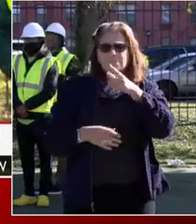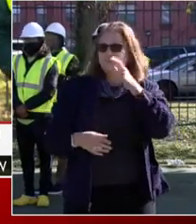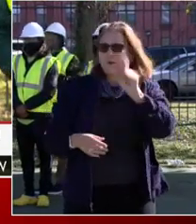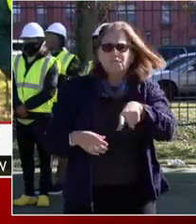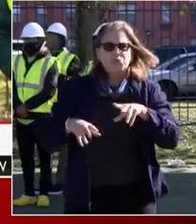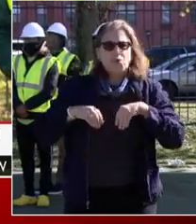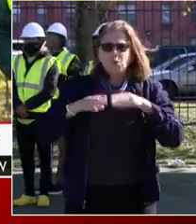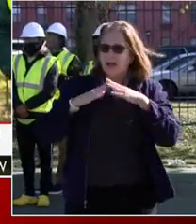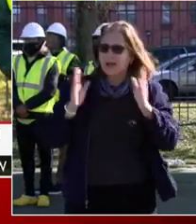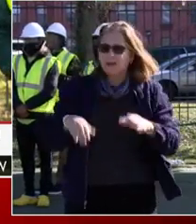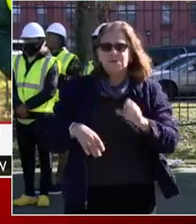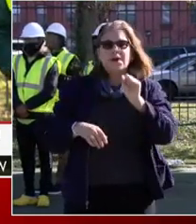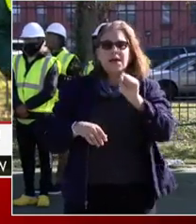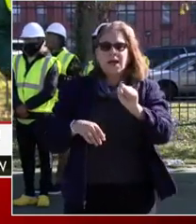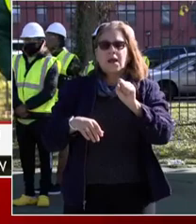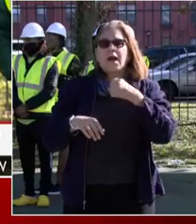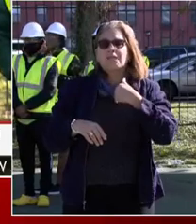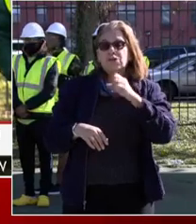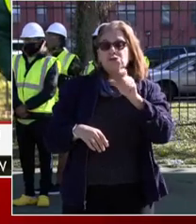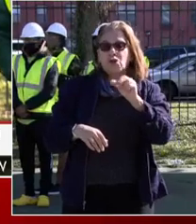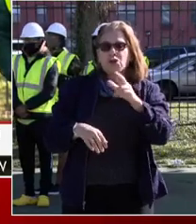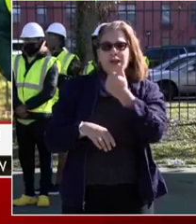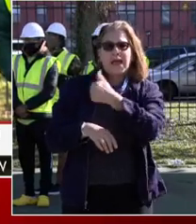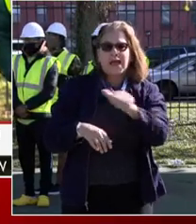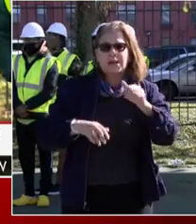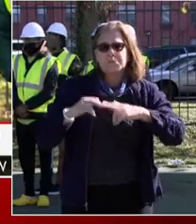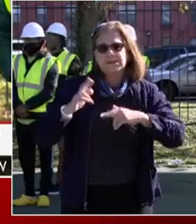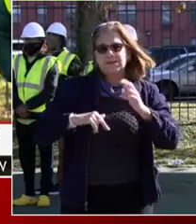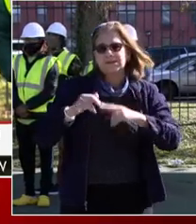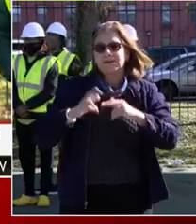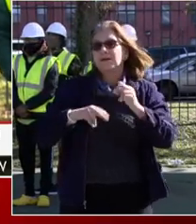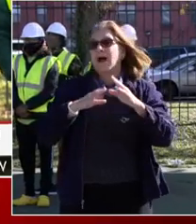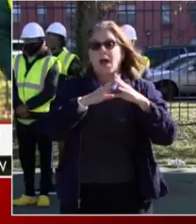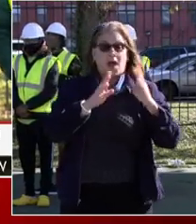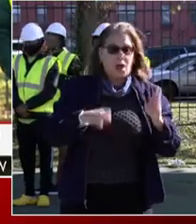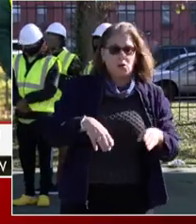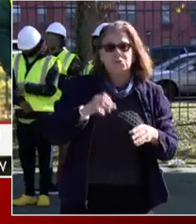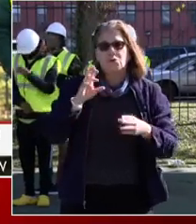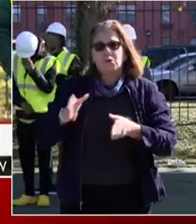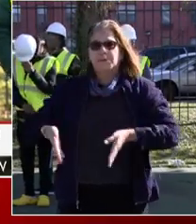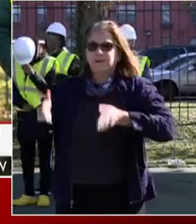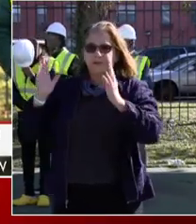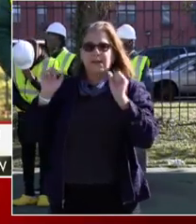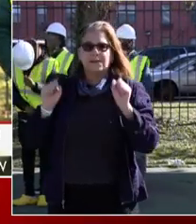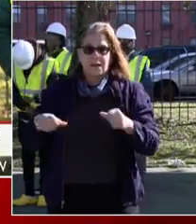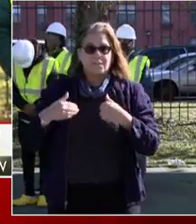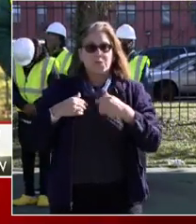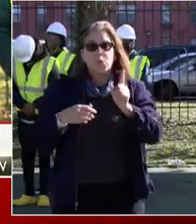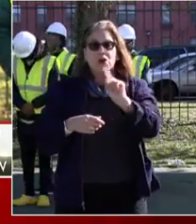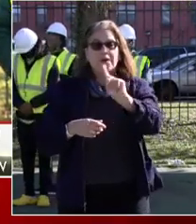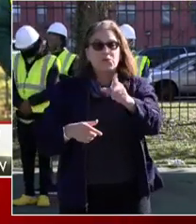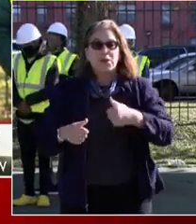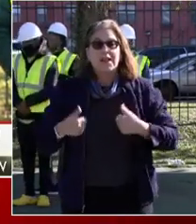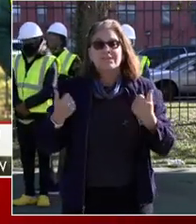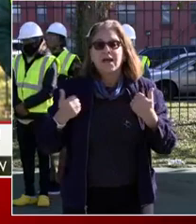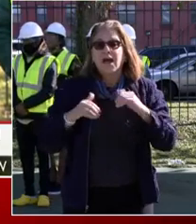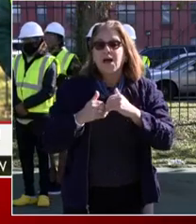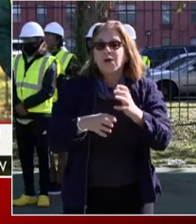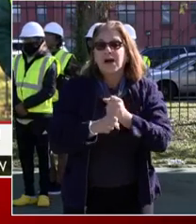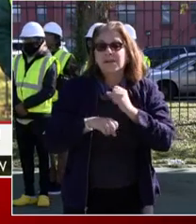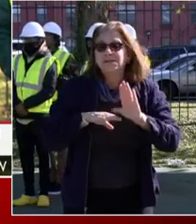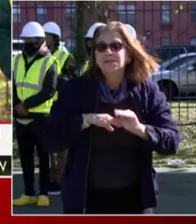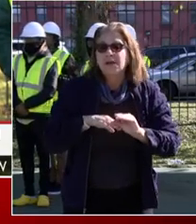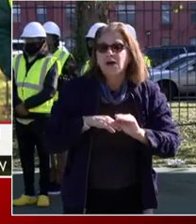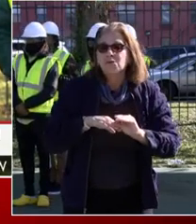not true. So no matter where you live, all you need to get a discount is one, you need to meet the